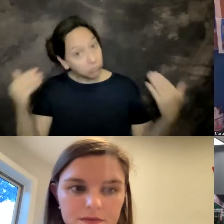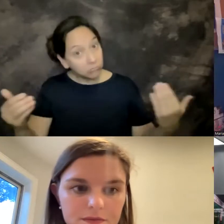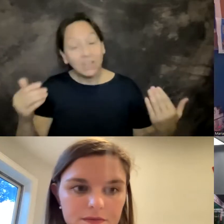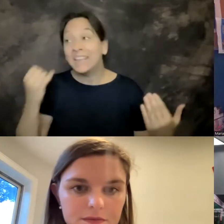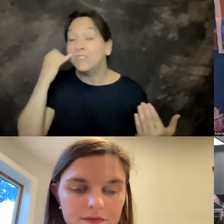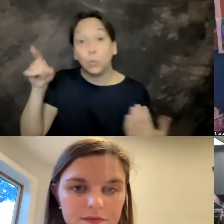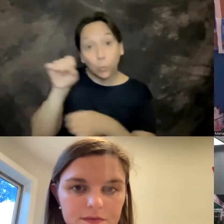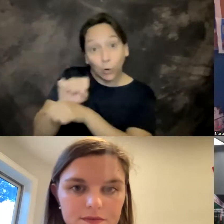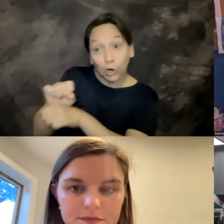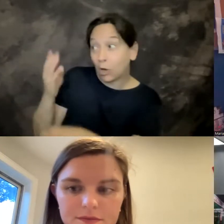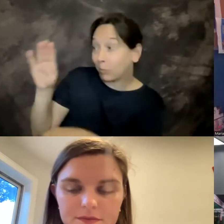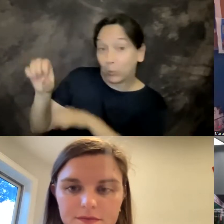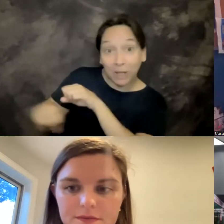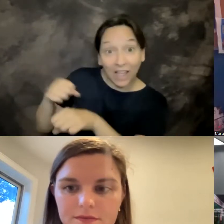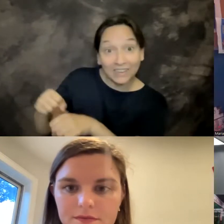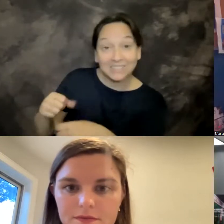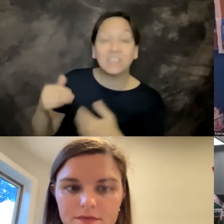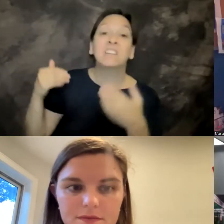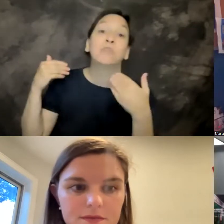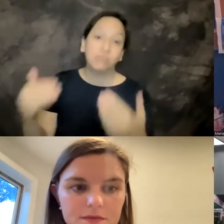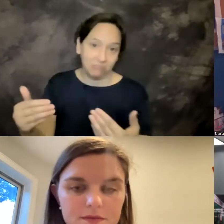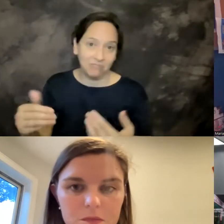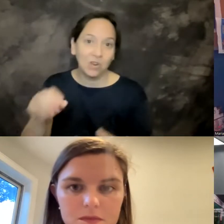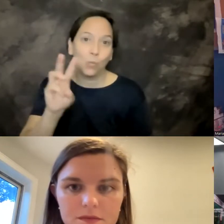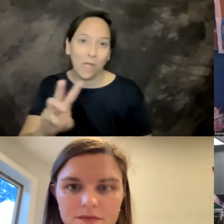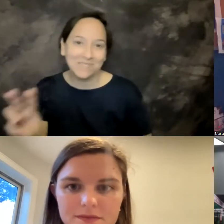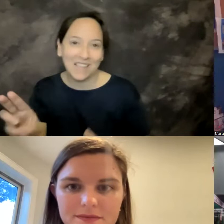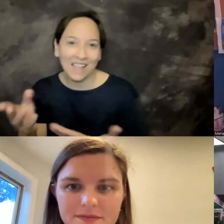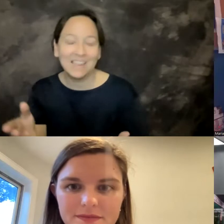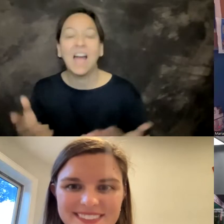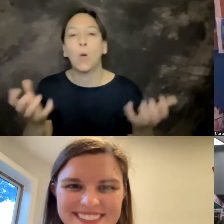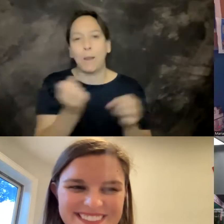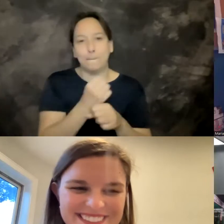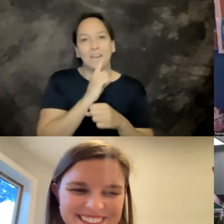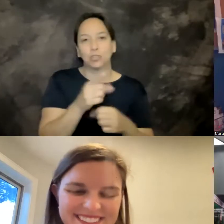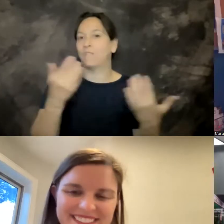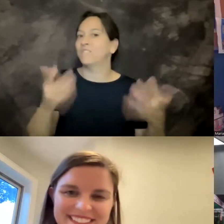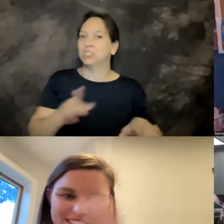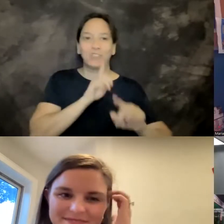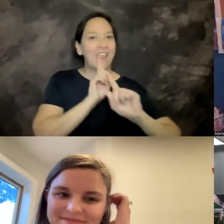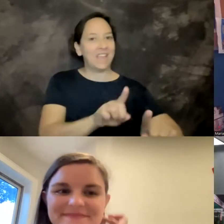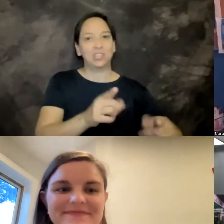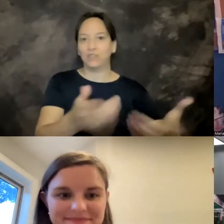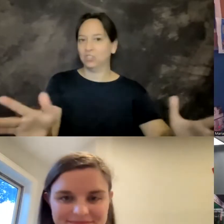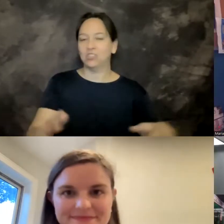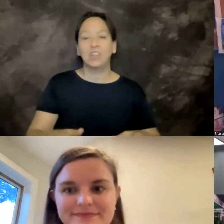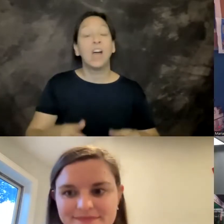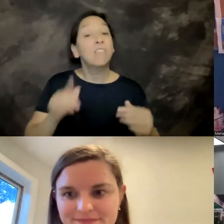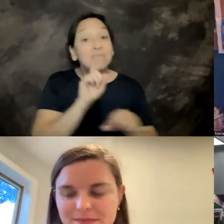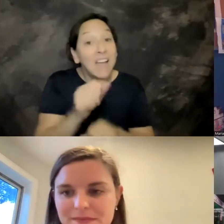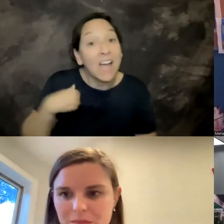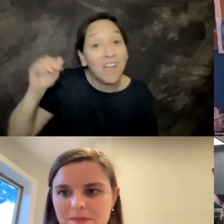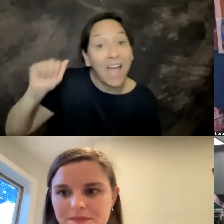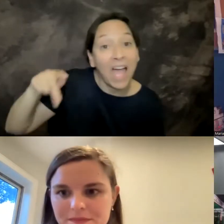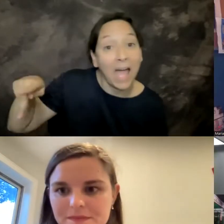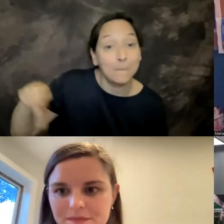can log on and find the app on my phone? That was one of the first questions that I want to make sure we're answering. There is an app that you can actually just log on,